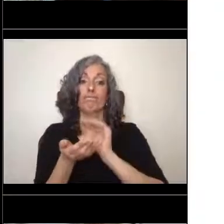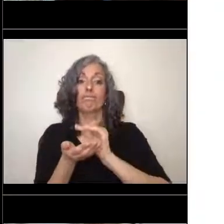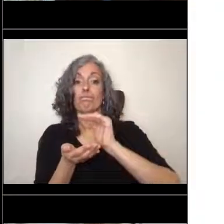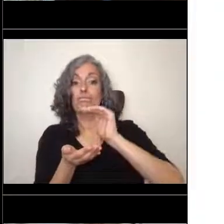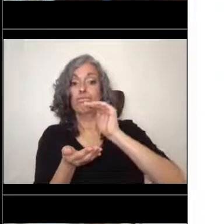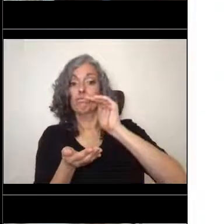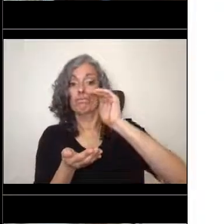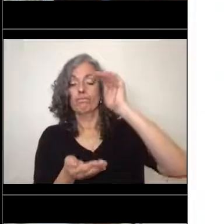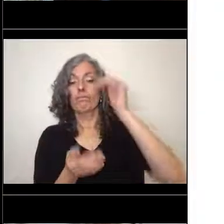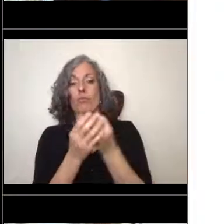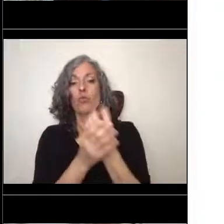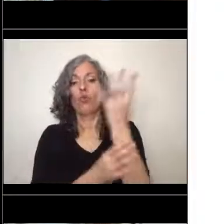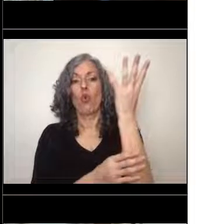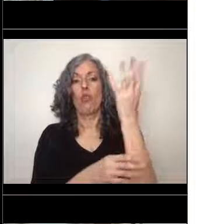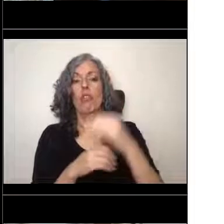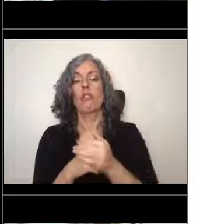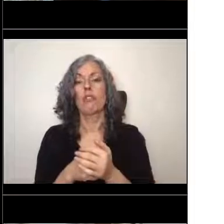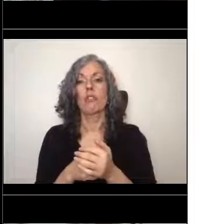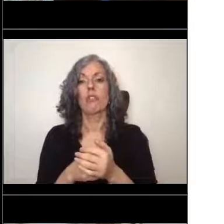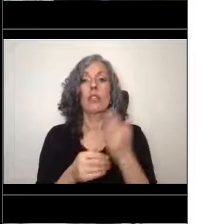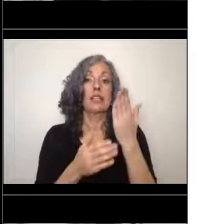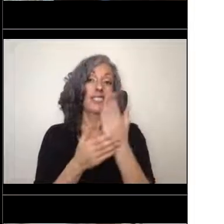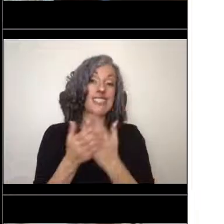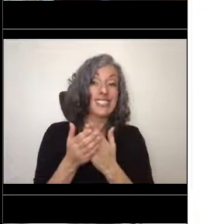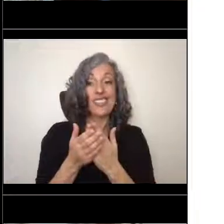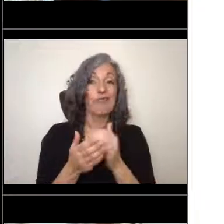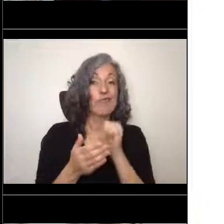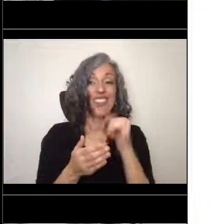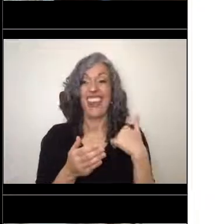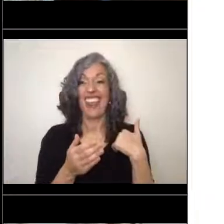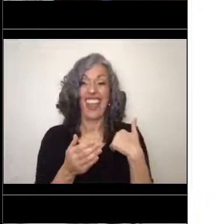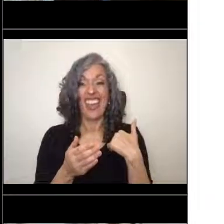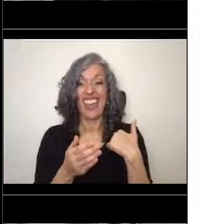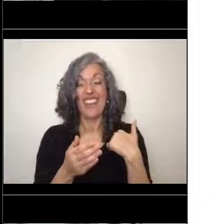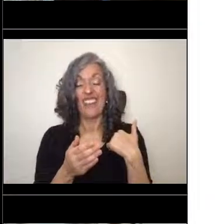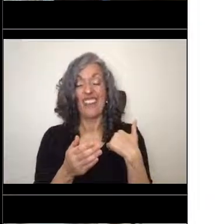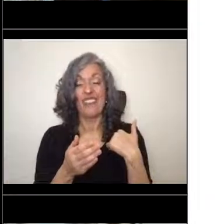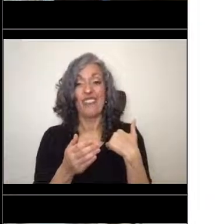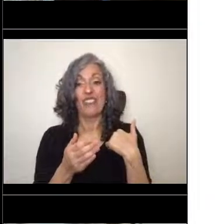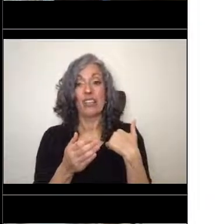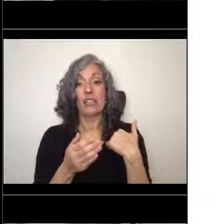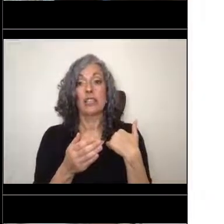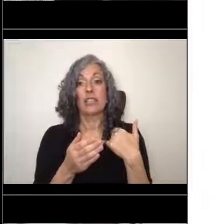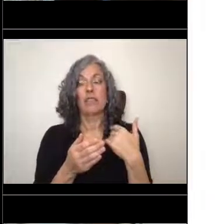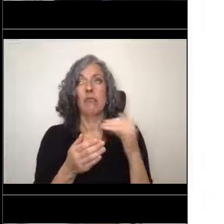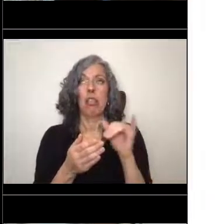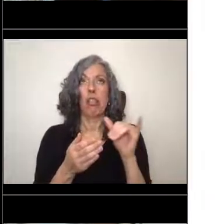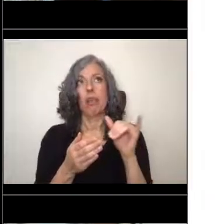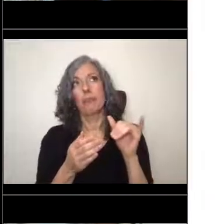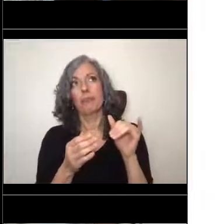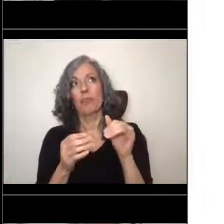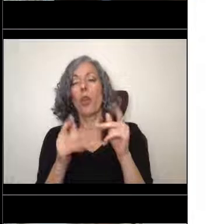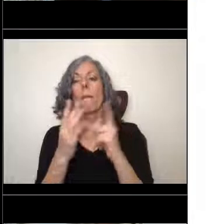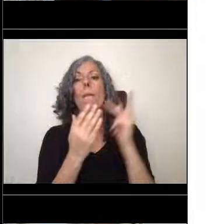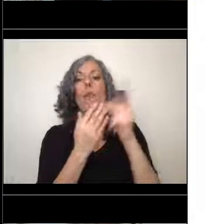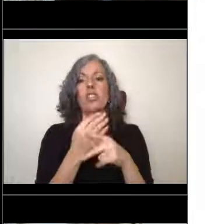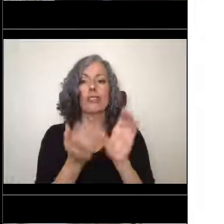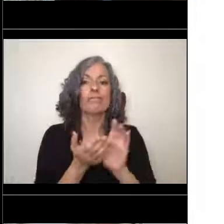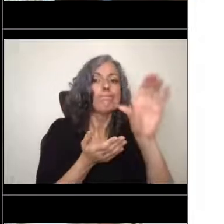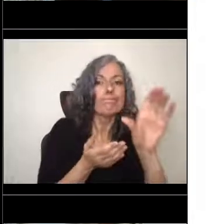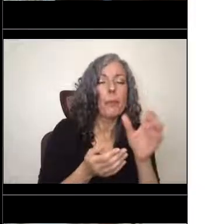your consideration. Some of those time extensions do not have fiscal implications because it's simply just delaying a project allocation, maybe a couple months,